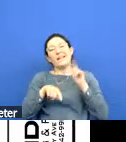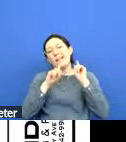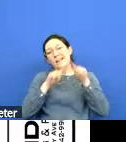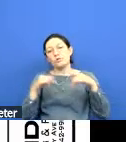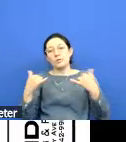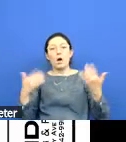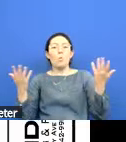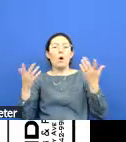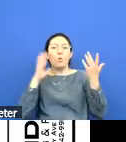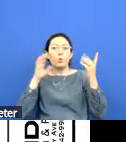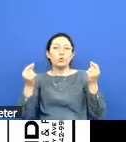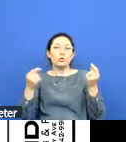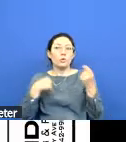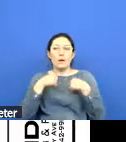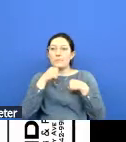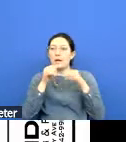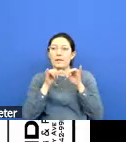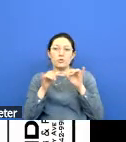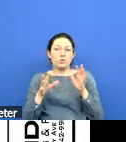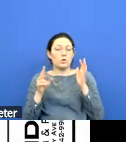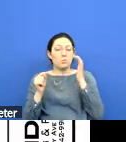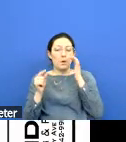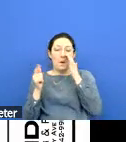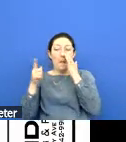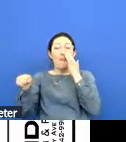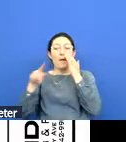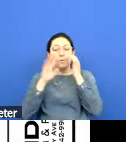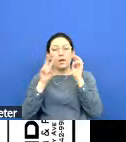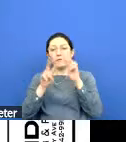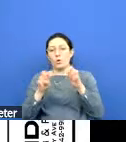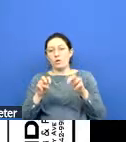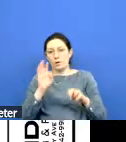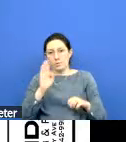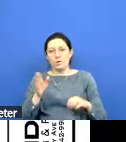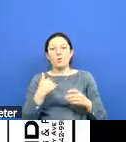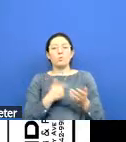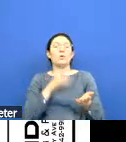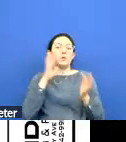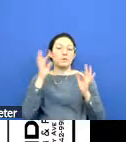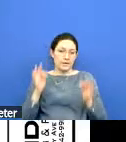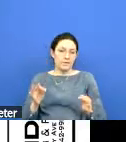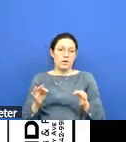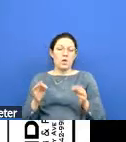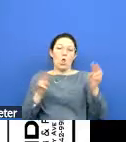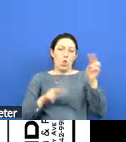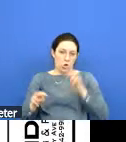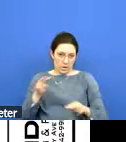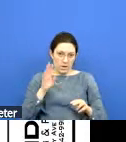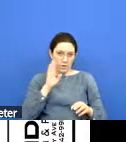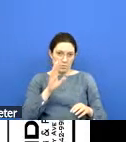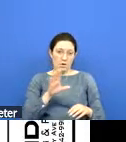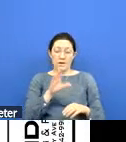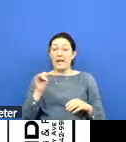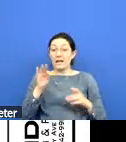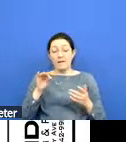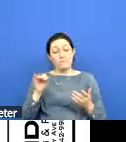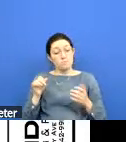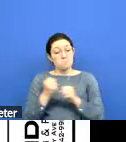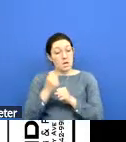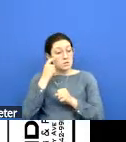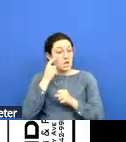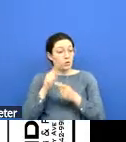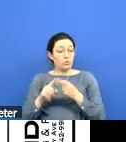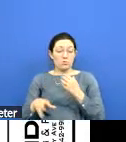what's going to happen because I'm not the engineer and they've got to take a look at this, but we will certainly take a look at it. And if it makes sense to pipe